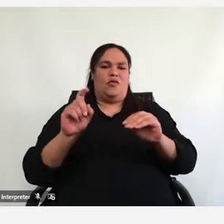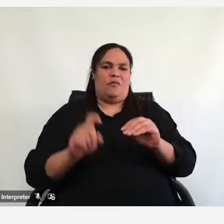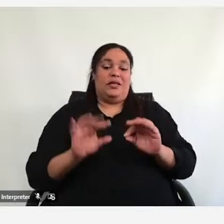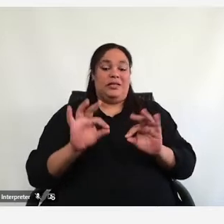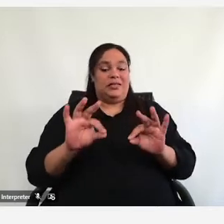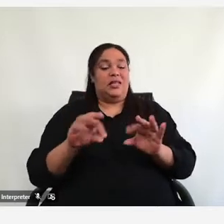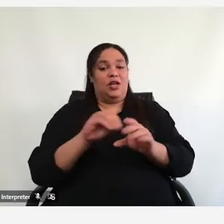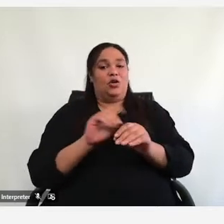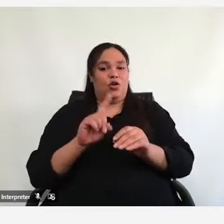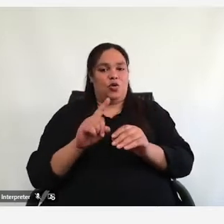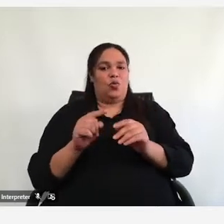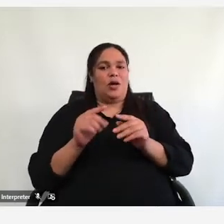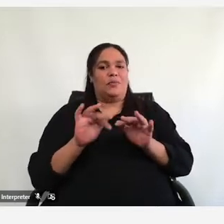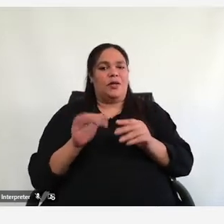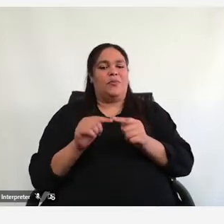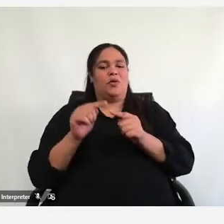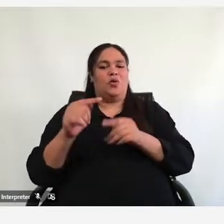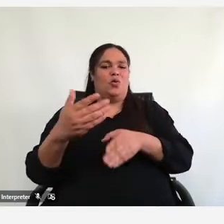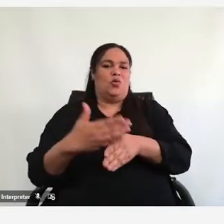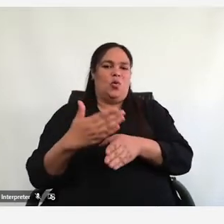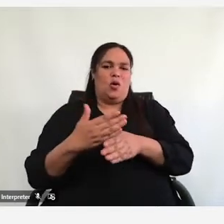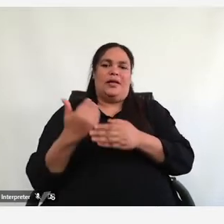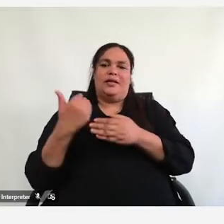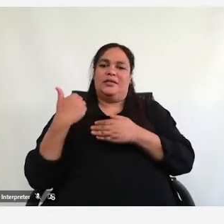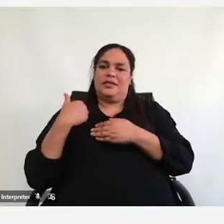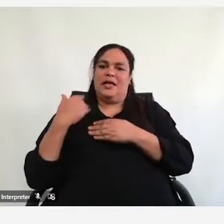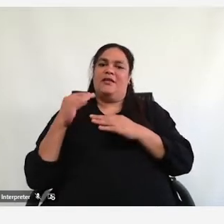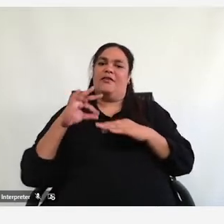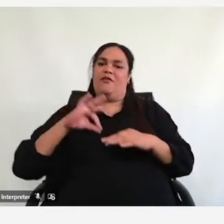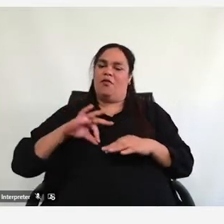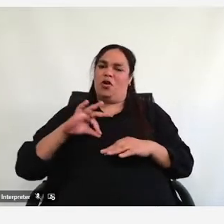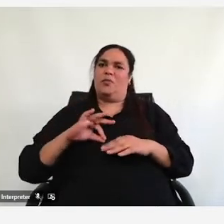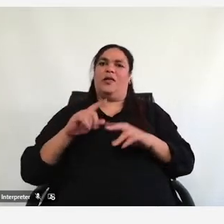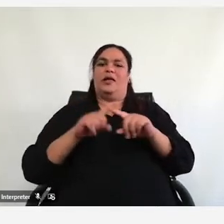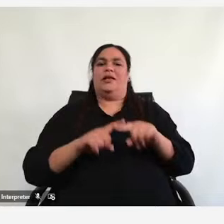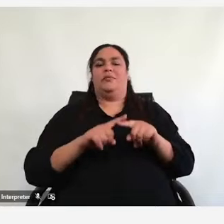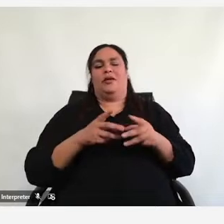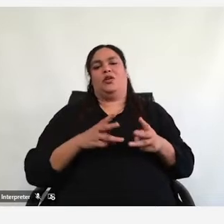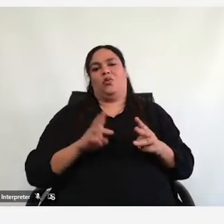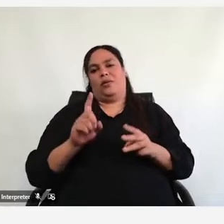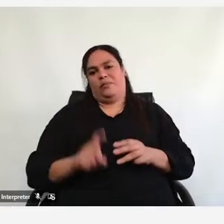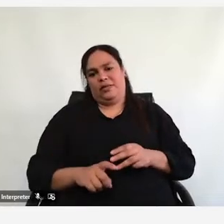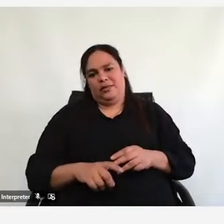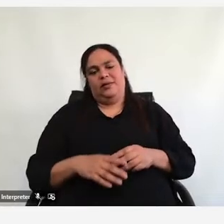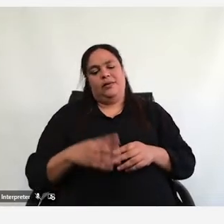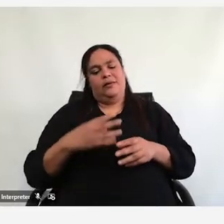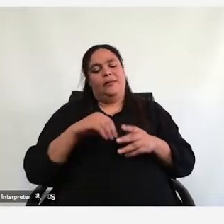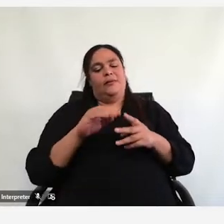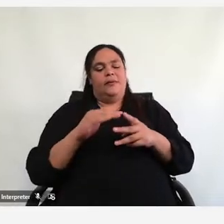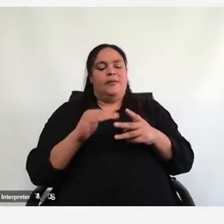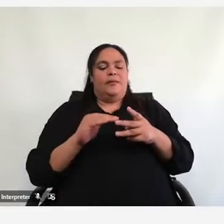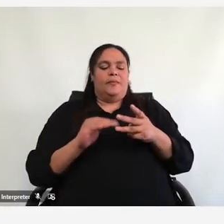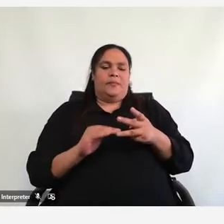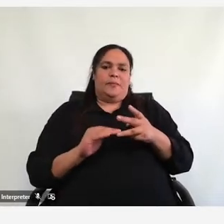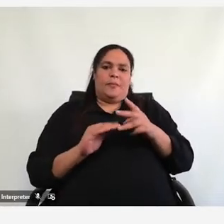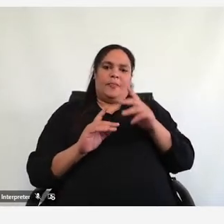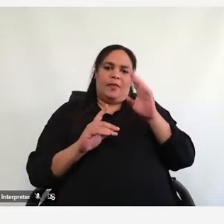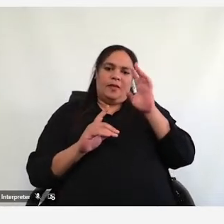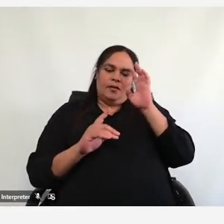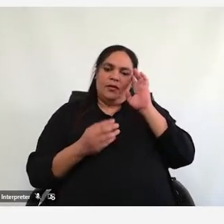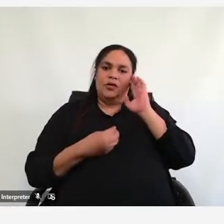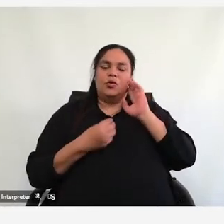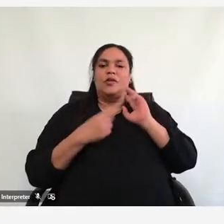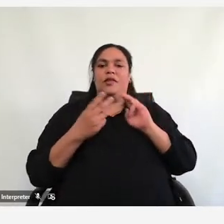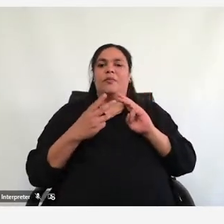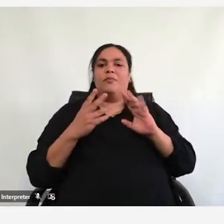includes getting people to work in a safe, affordable, and reliable manner. In terms of youth employment